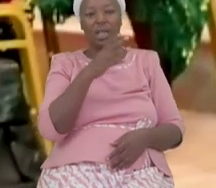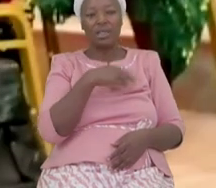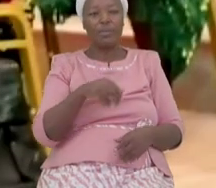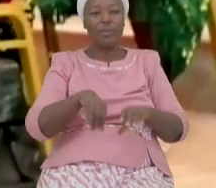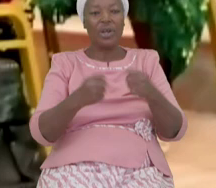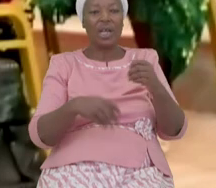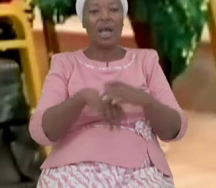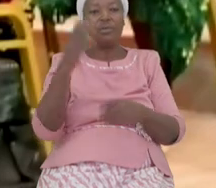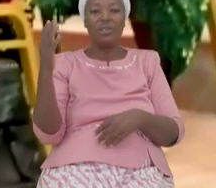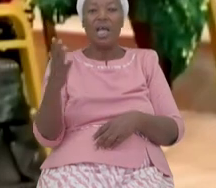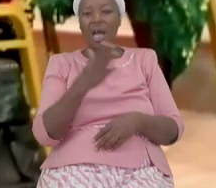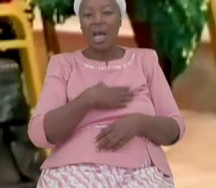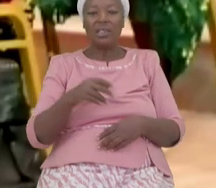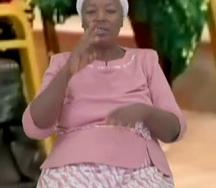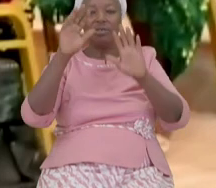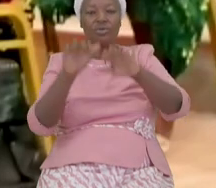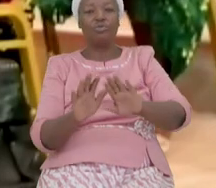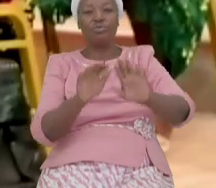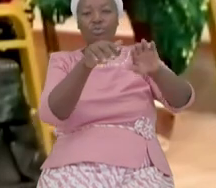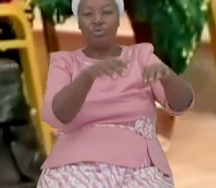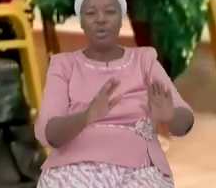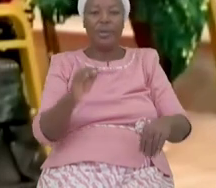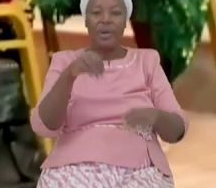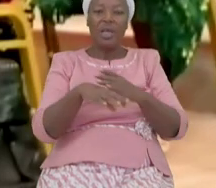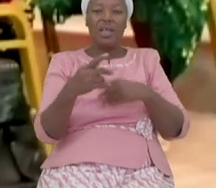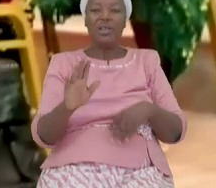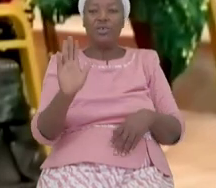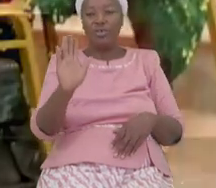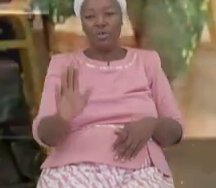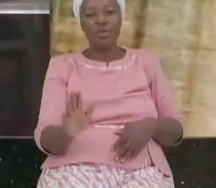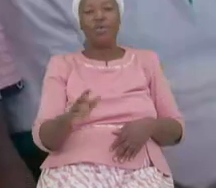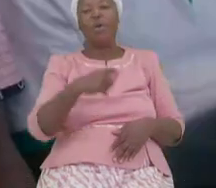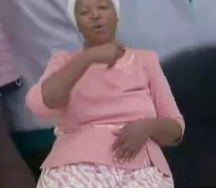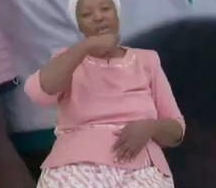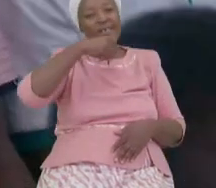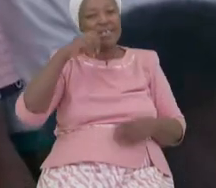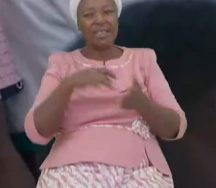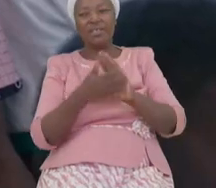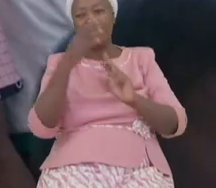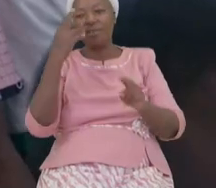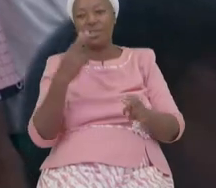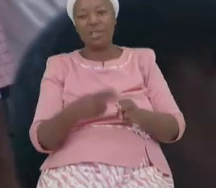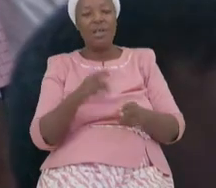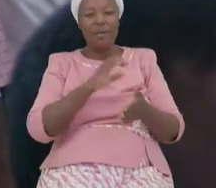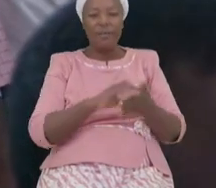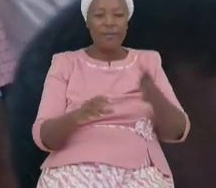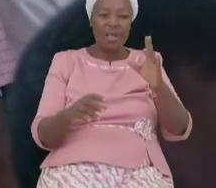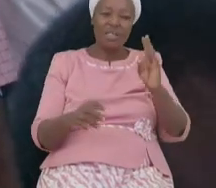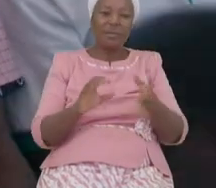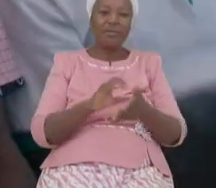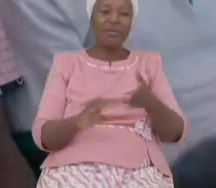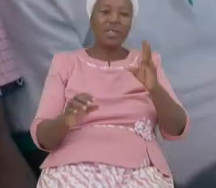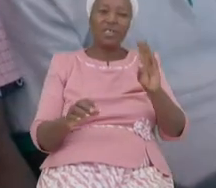shall the waters break out, and streams in your desert. Look at verse 7. In verse